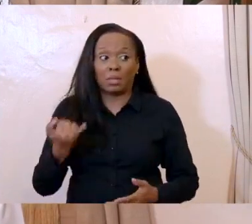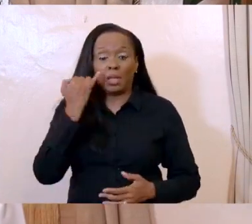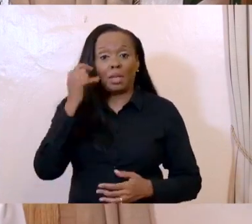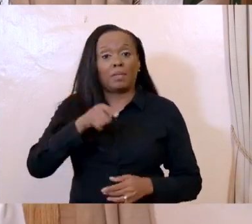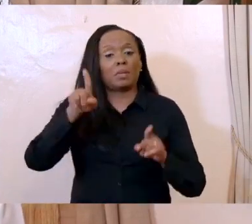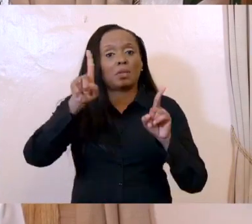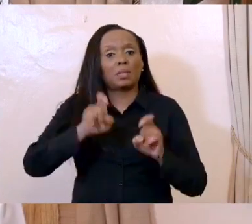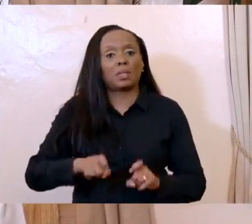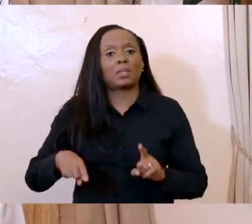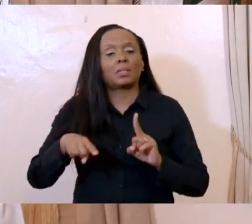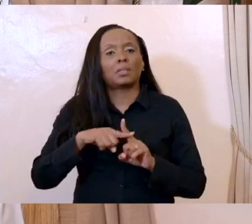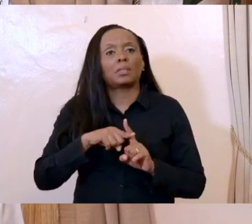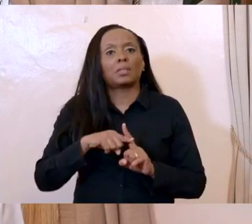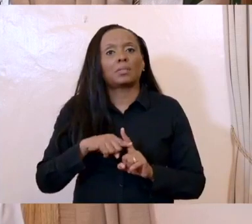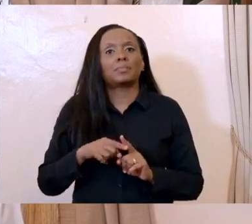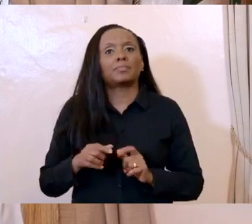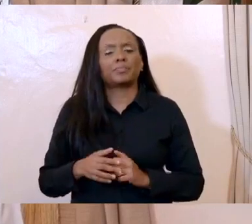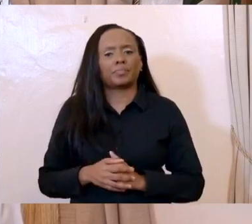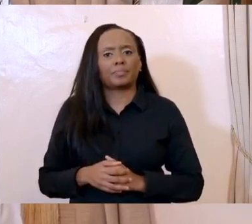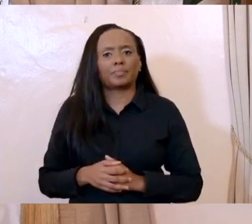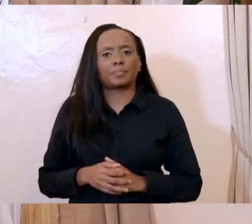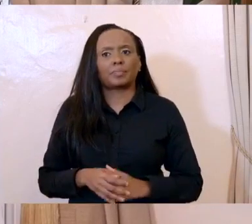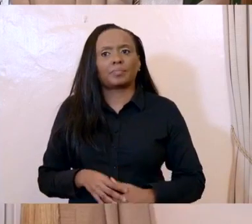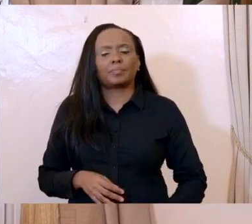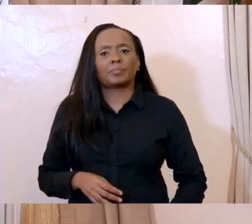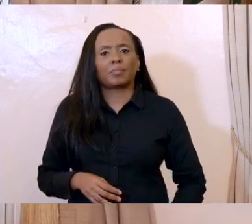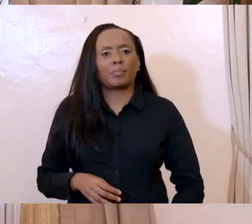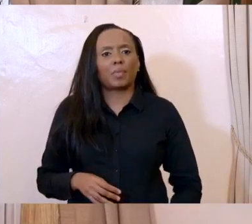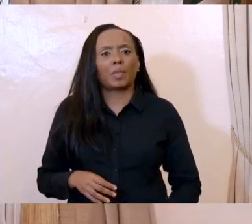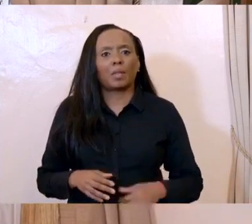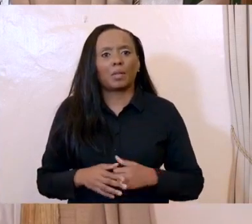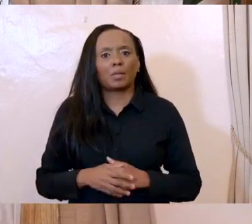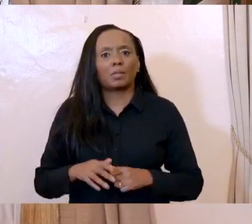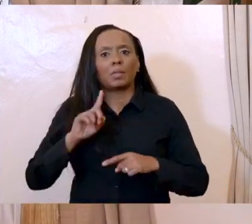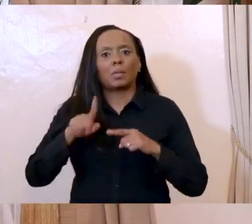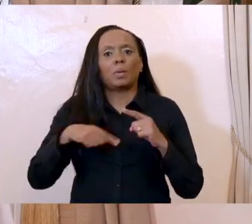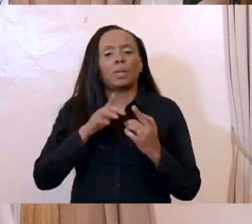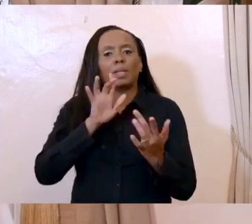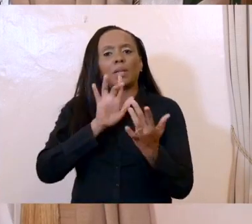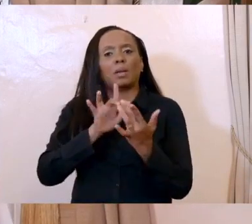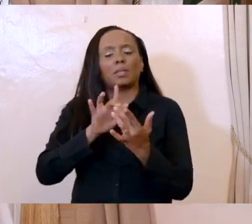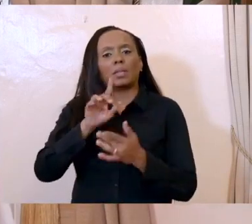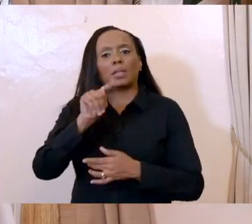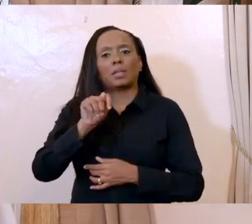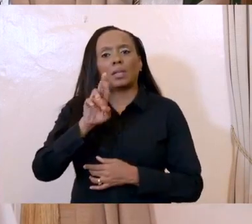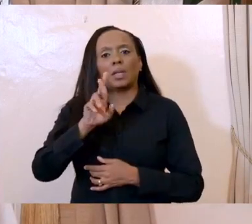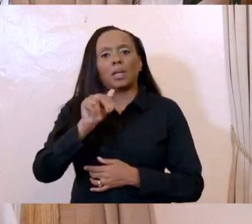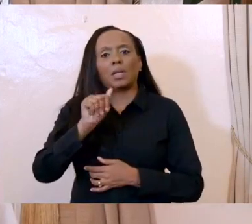test positive, when the contact tracing team calls you,